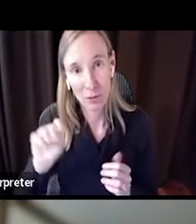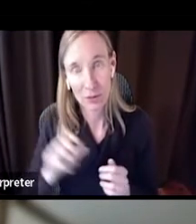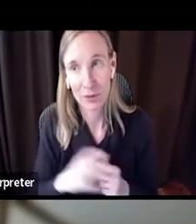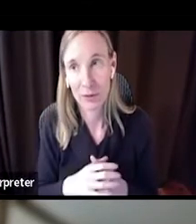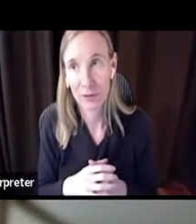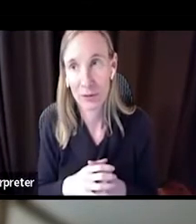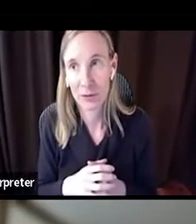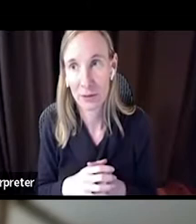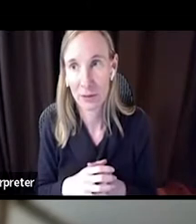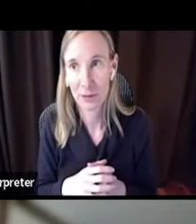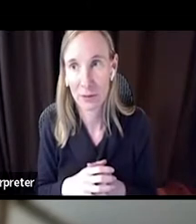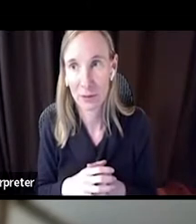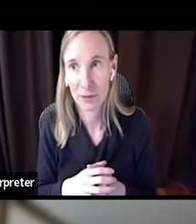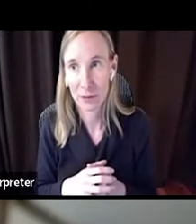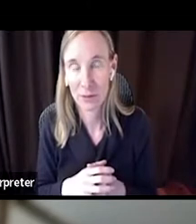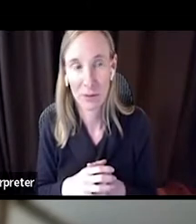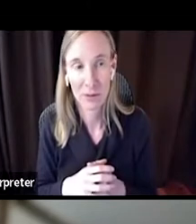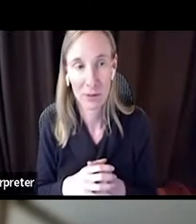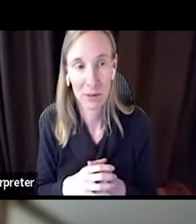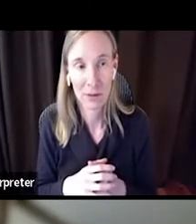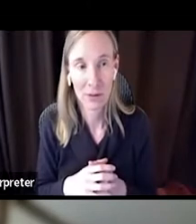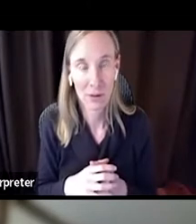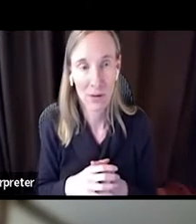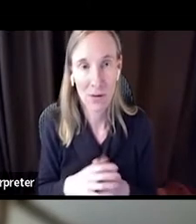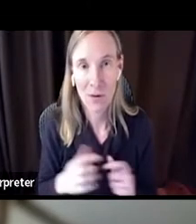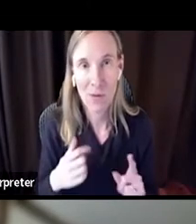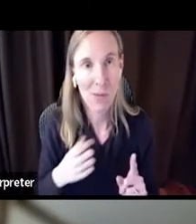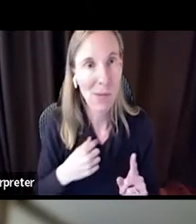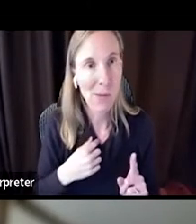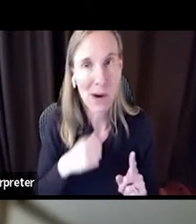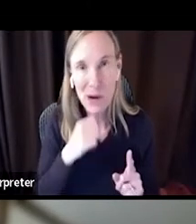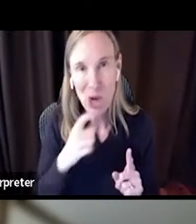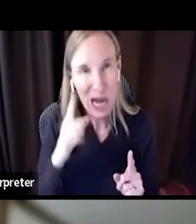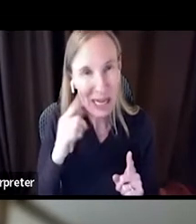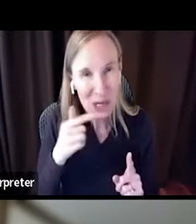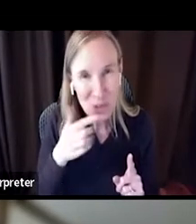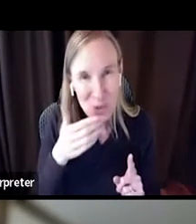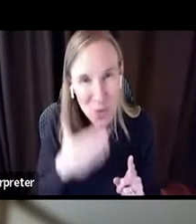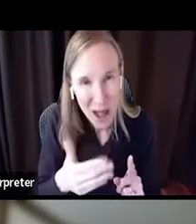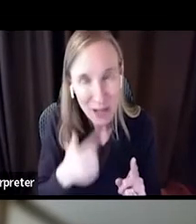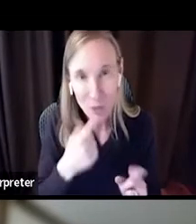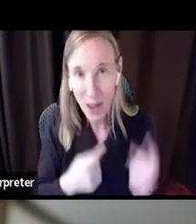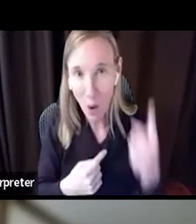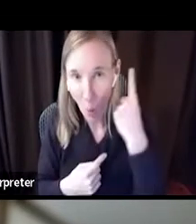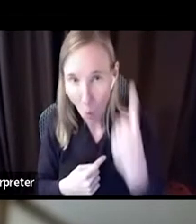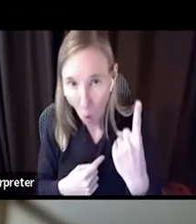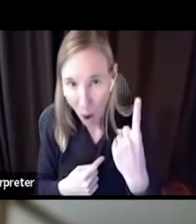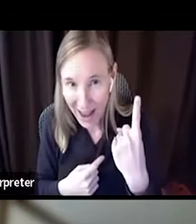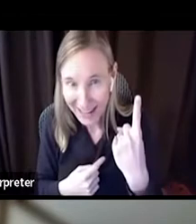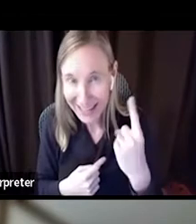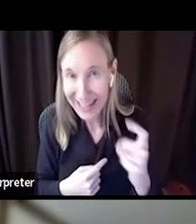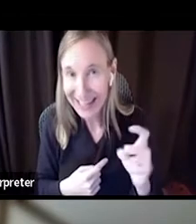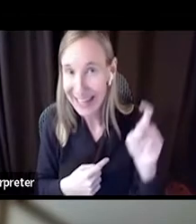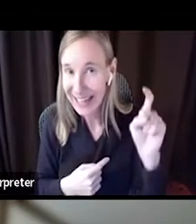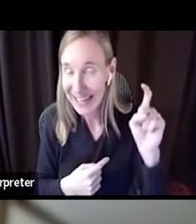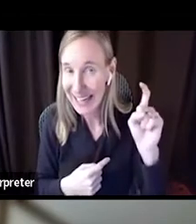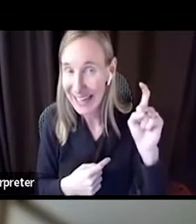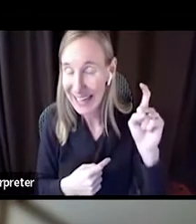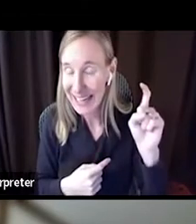Just because I wasn't hearing you very well, did you say one hearing aid per ear per